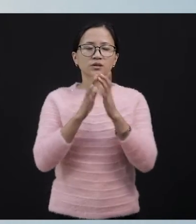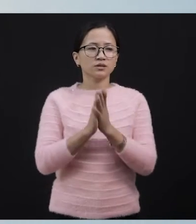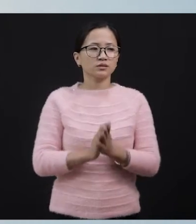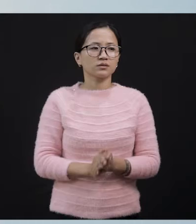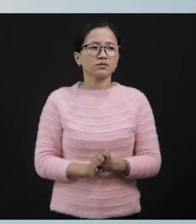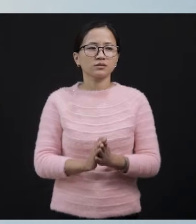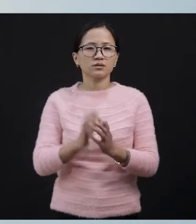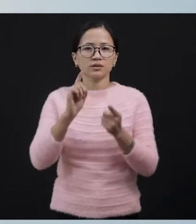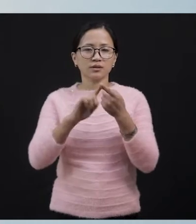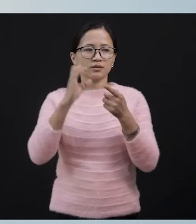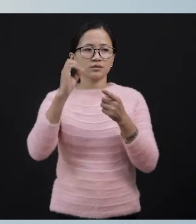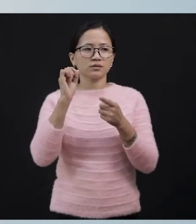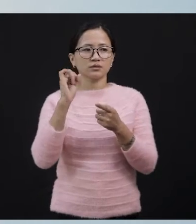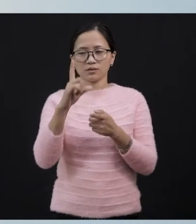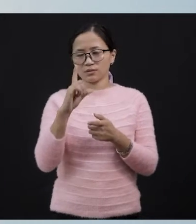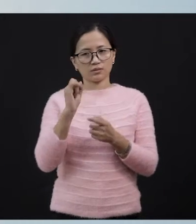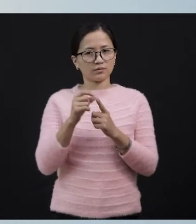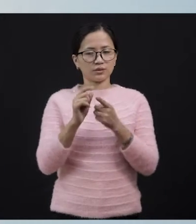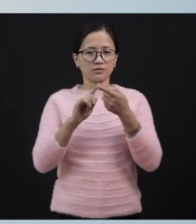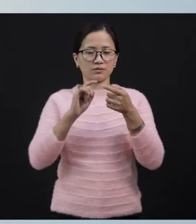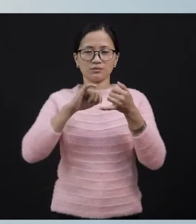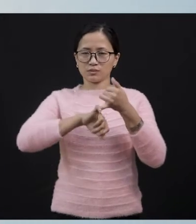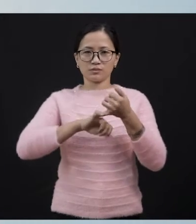eclipse. So students,